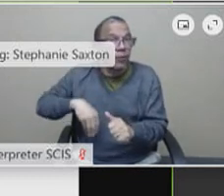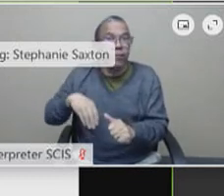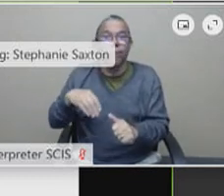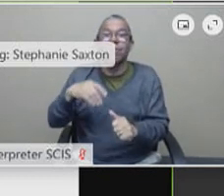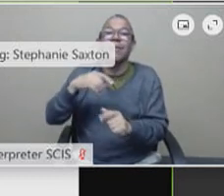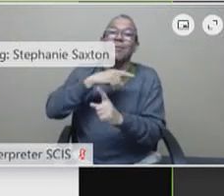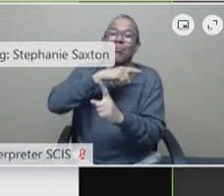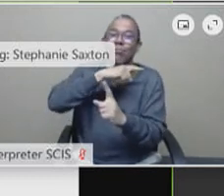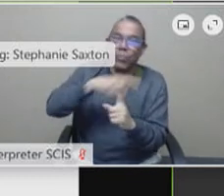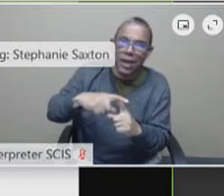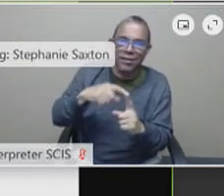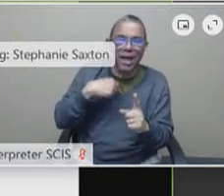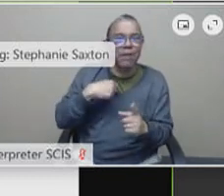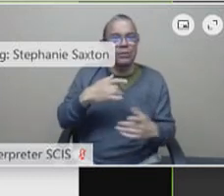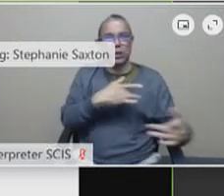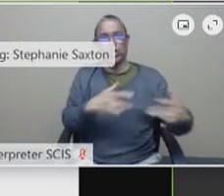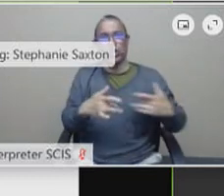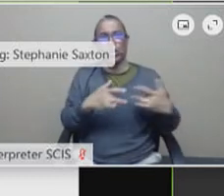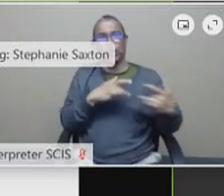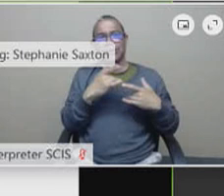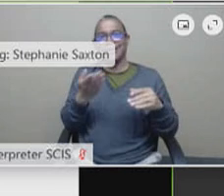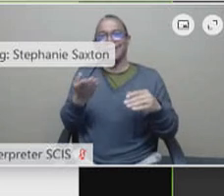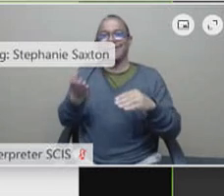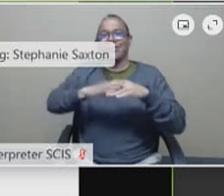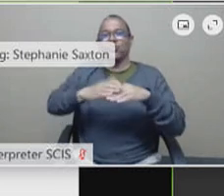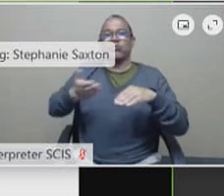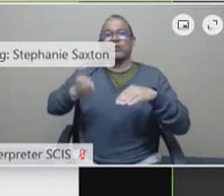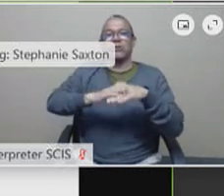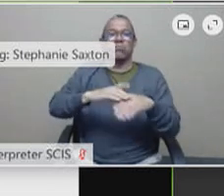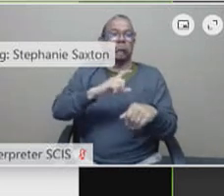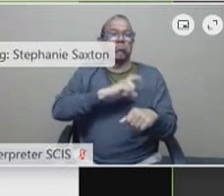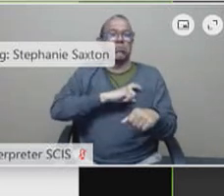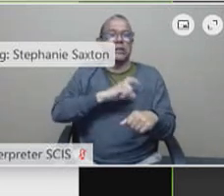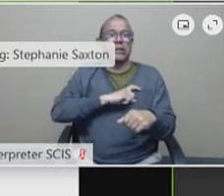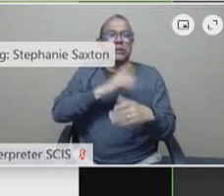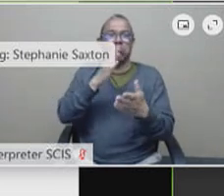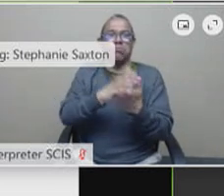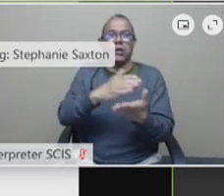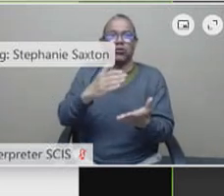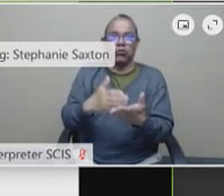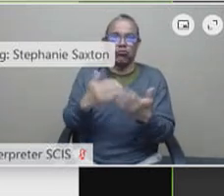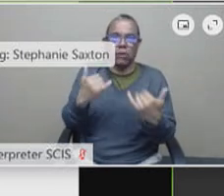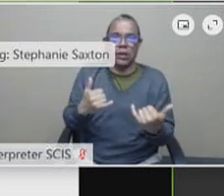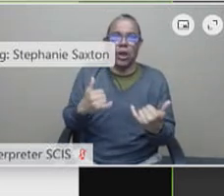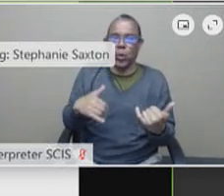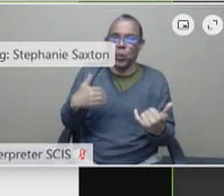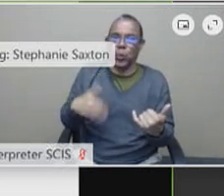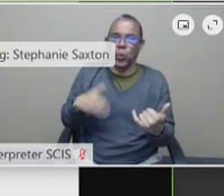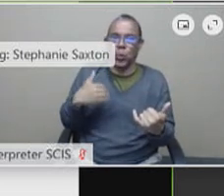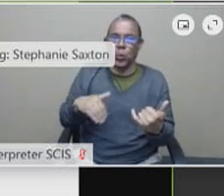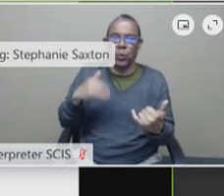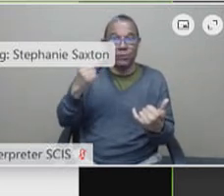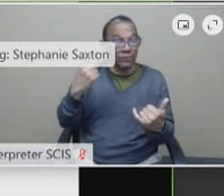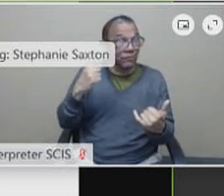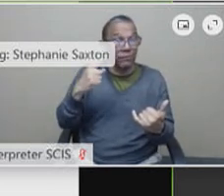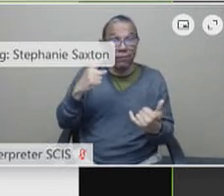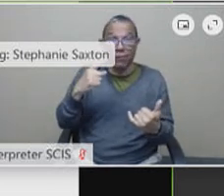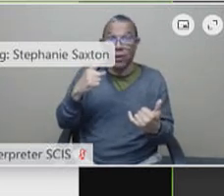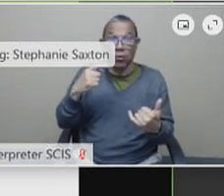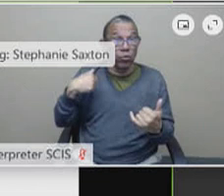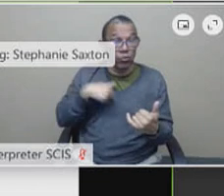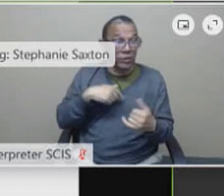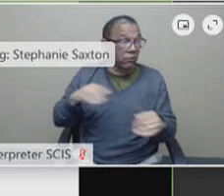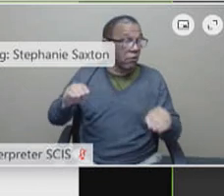concerned about an increase in the police budget at the moment, especially when we are short